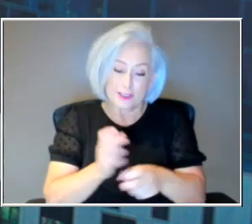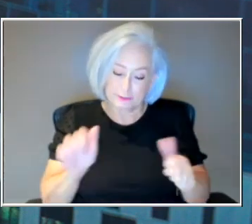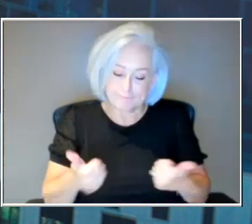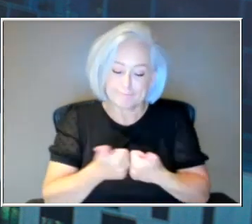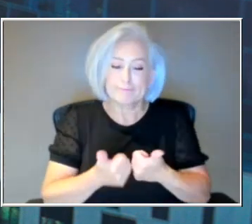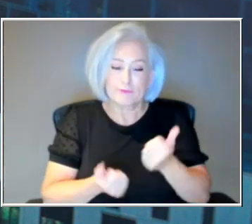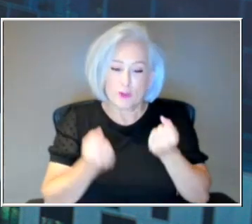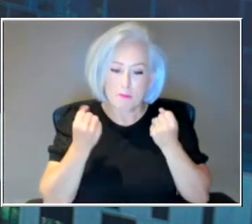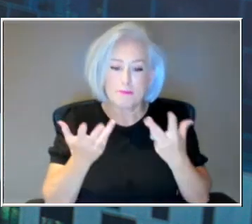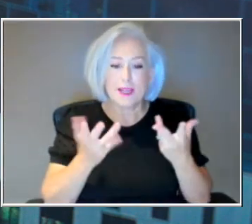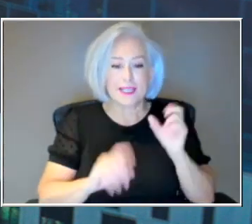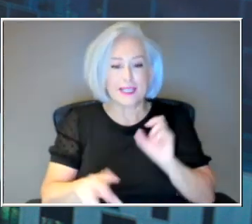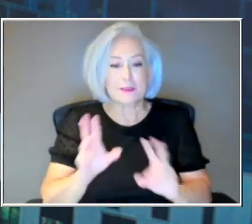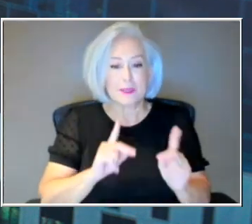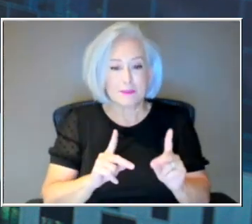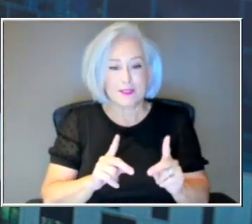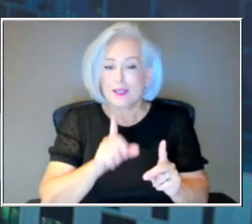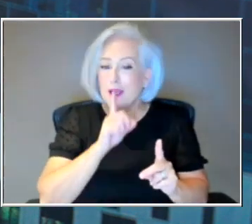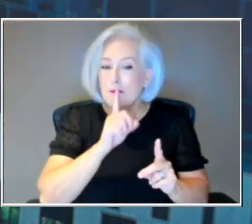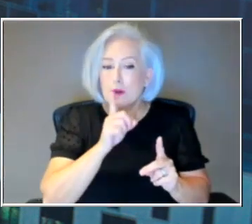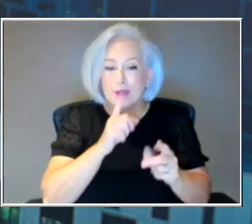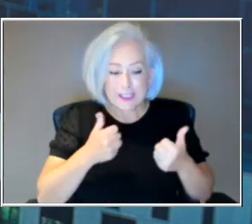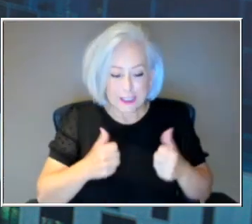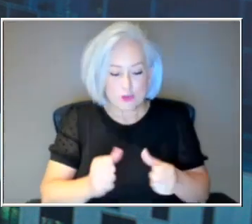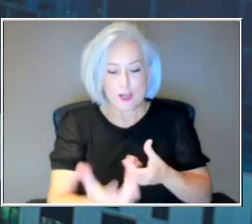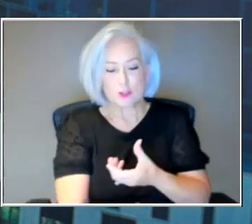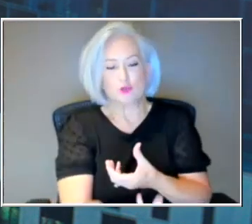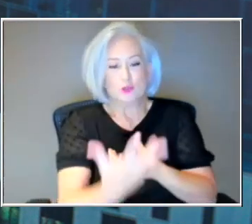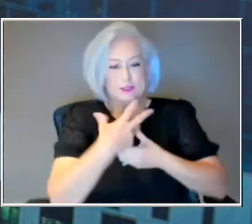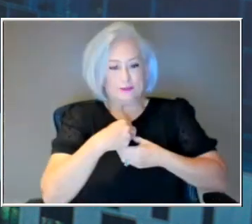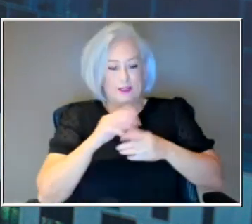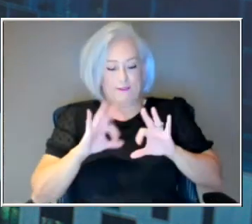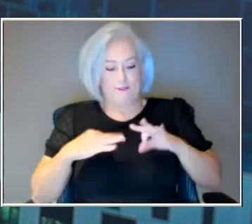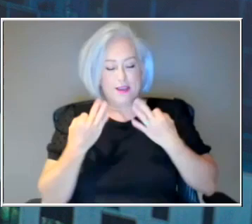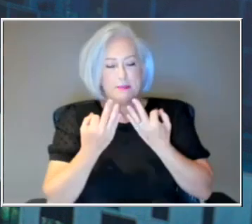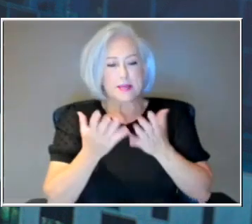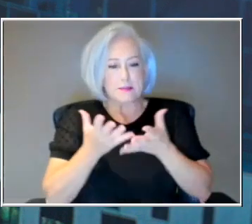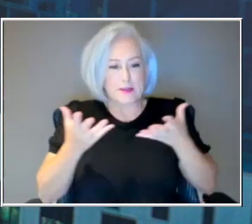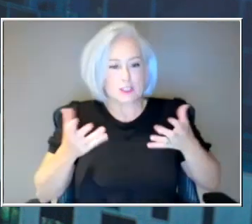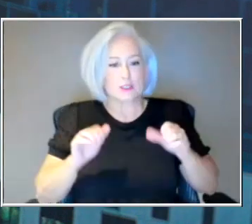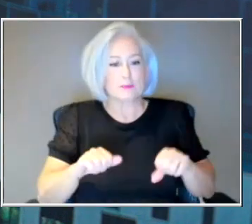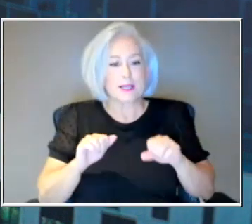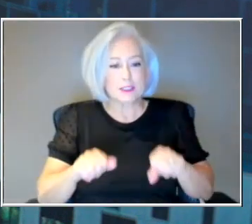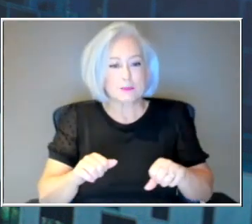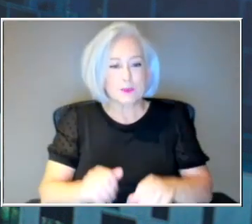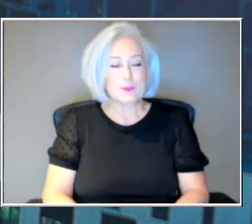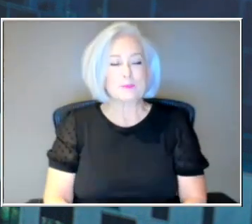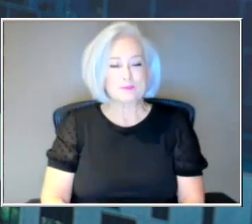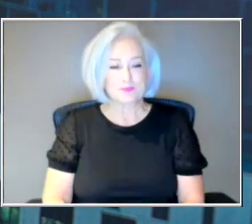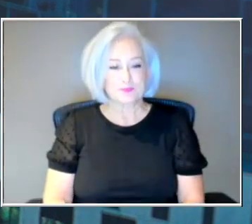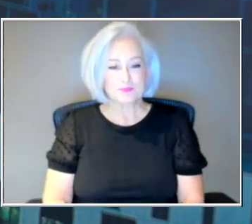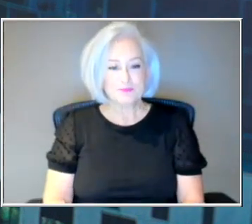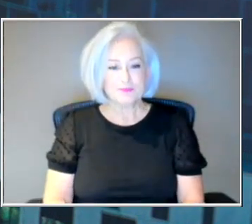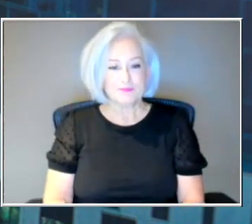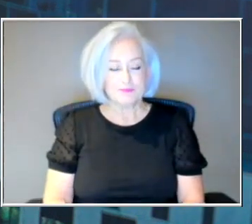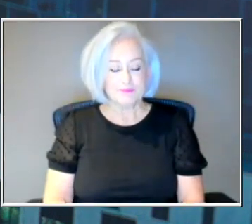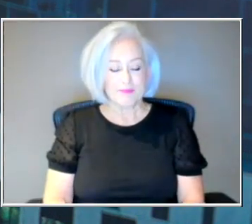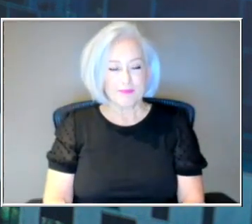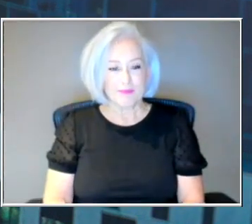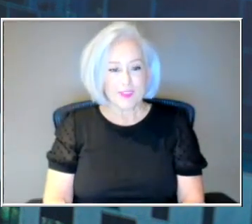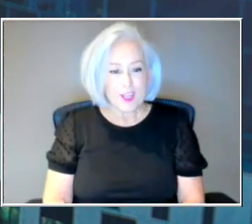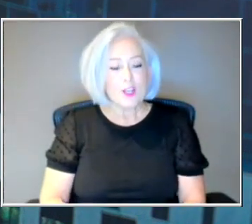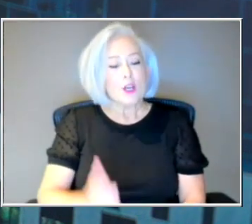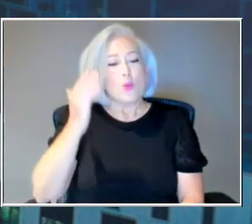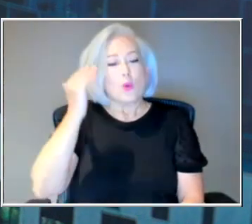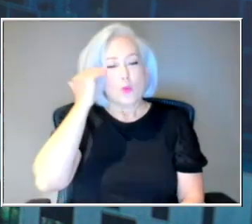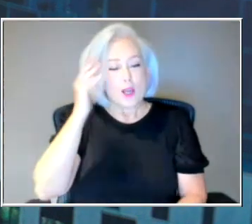we really try to involve families as much as possible. We want to know you as an individual, what